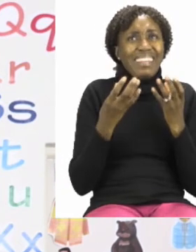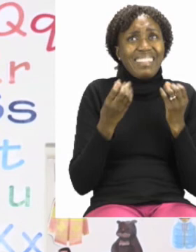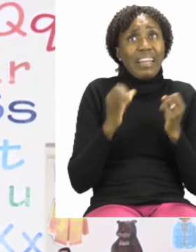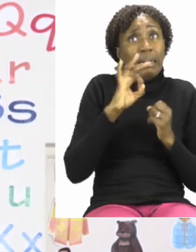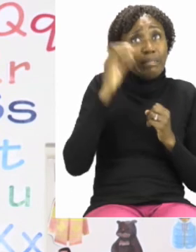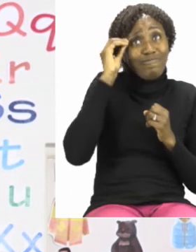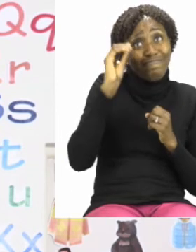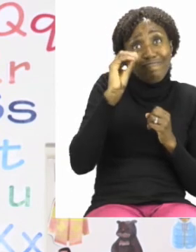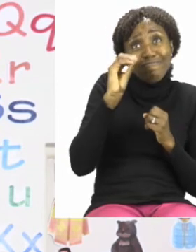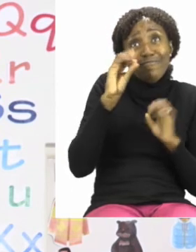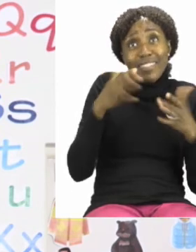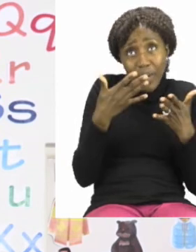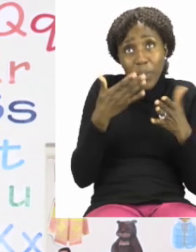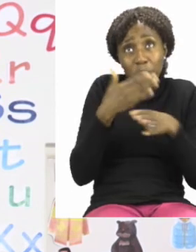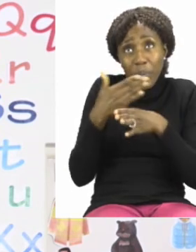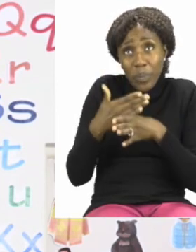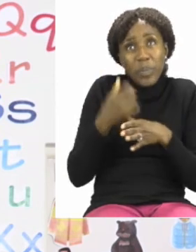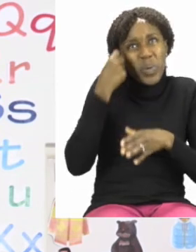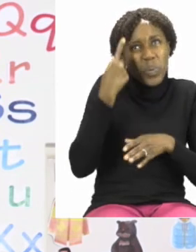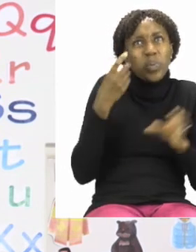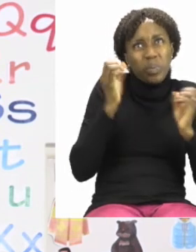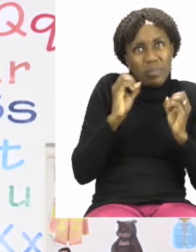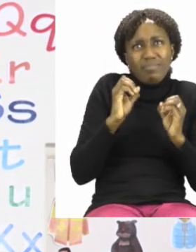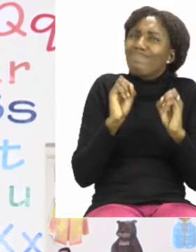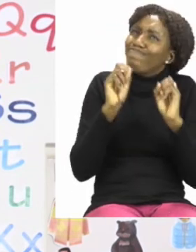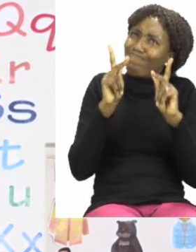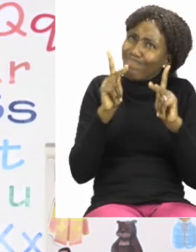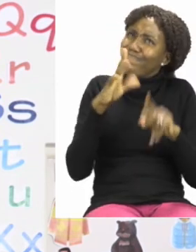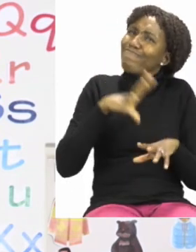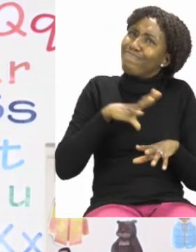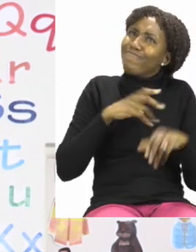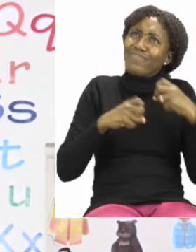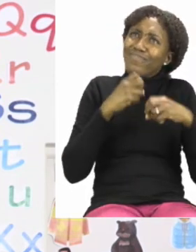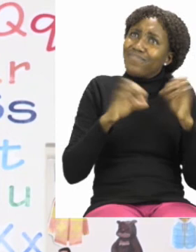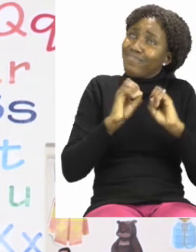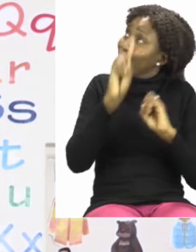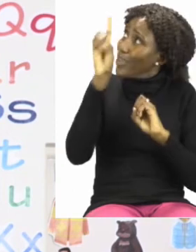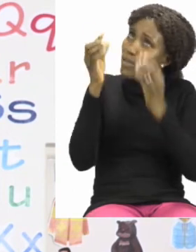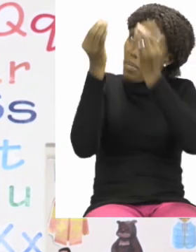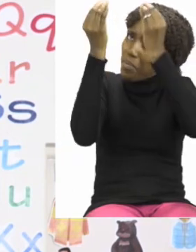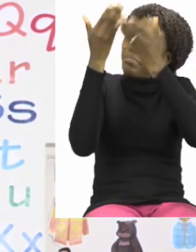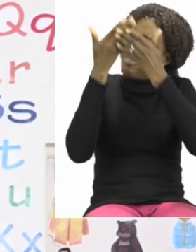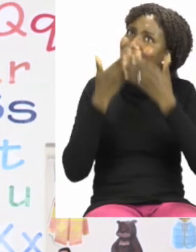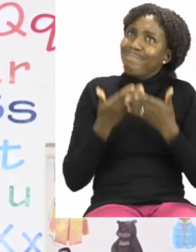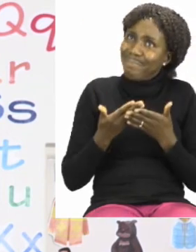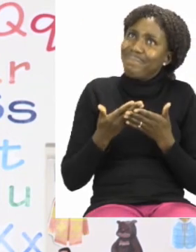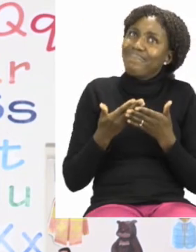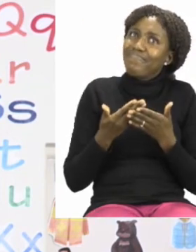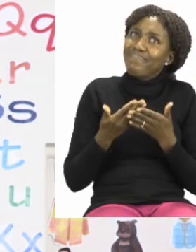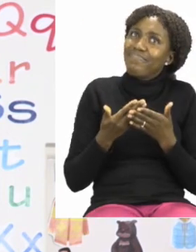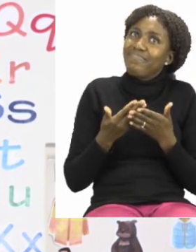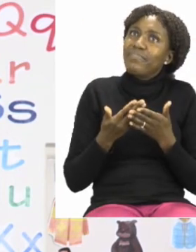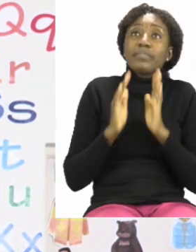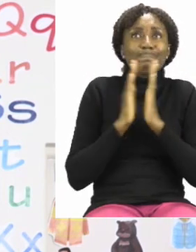to do or you didn't understand, that's okay. You can ask an adult for help. Just